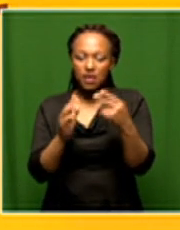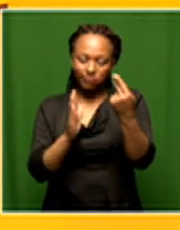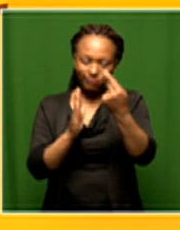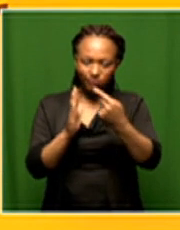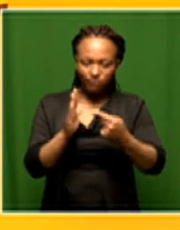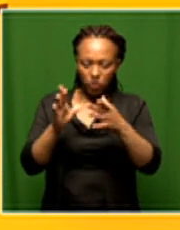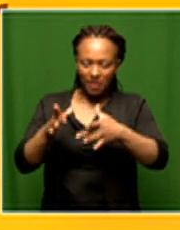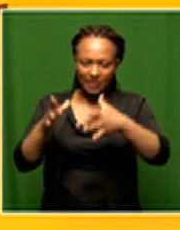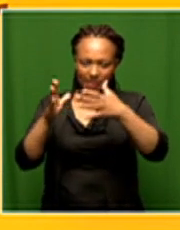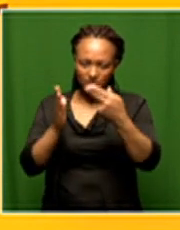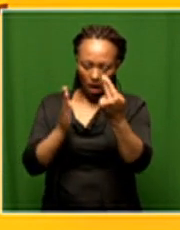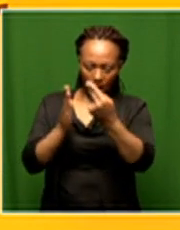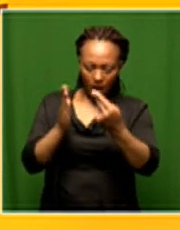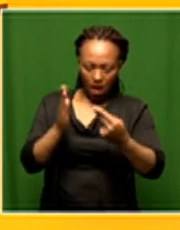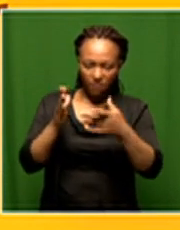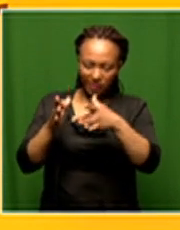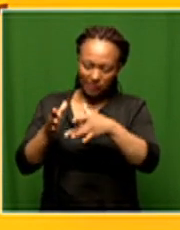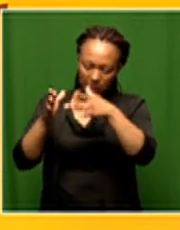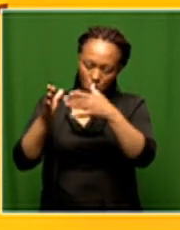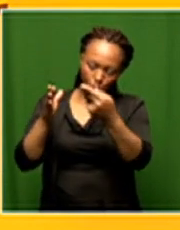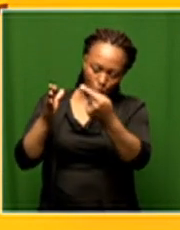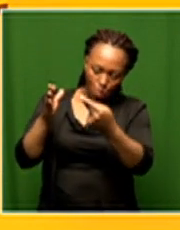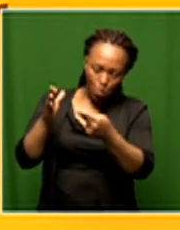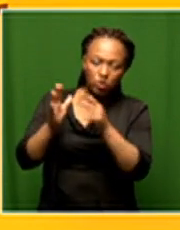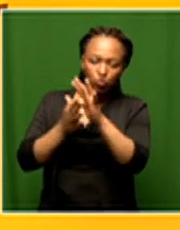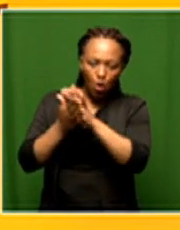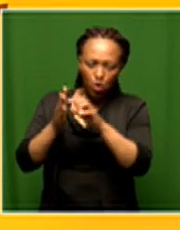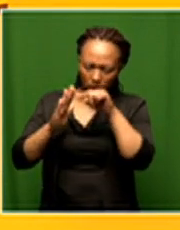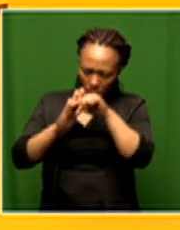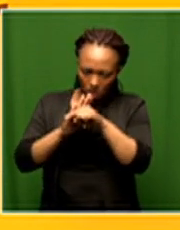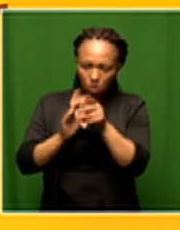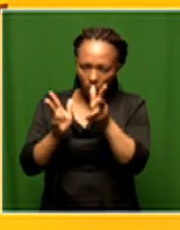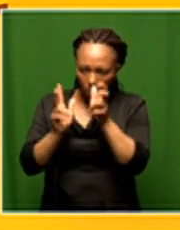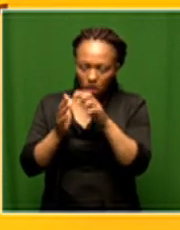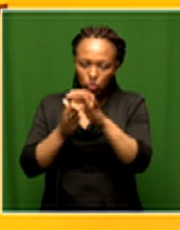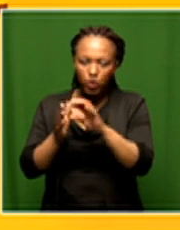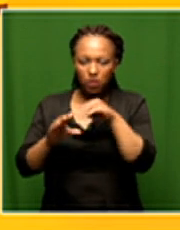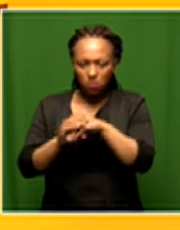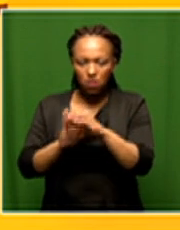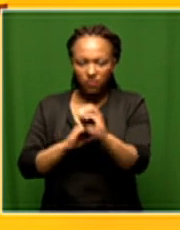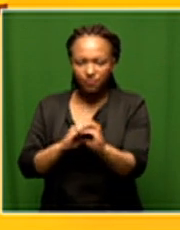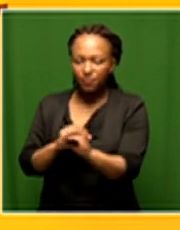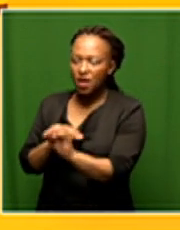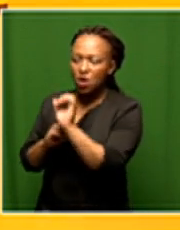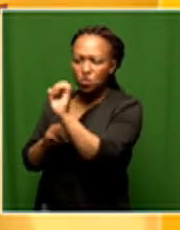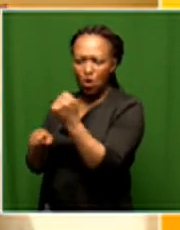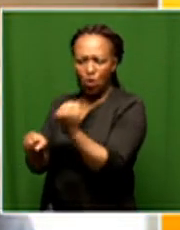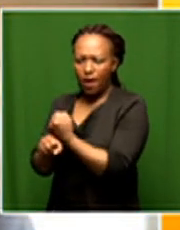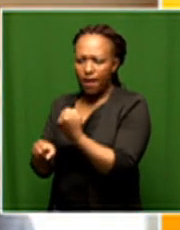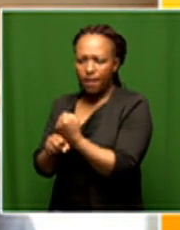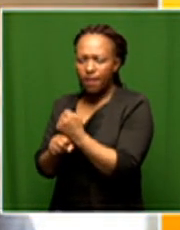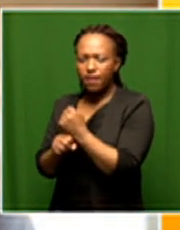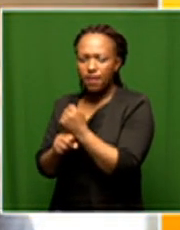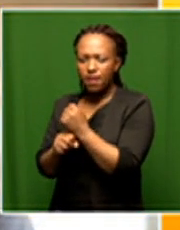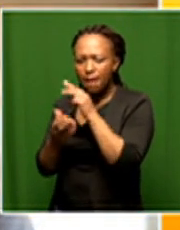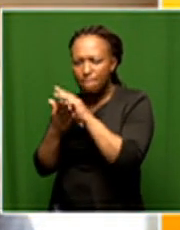on the tin, I really believe it does tell a story if you look deep into it. And what's the message behind your work, and how would you